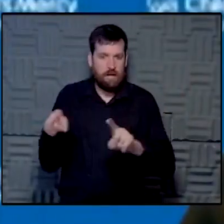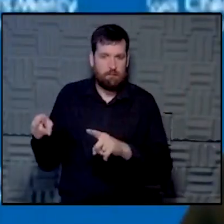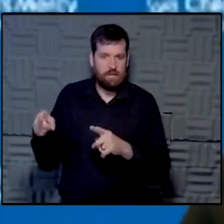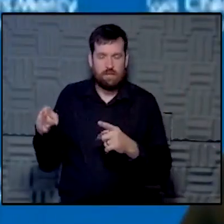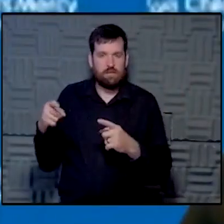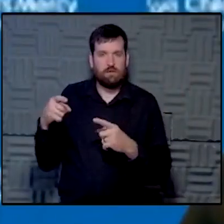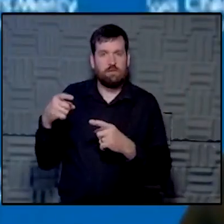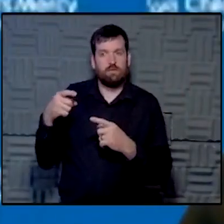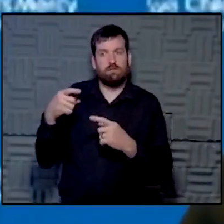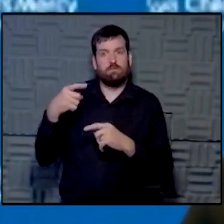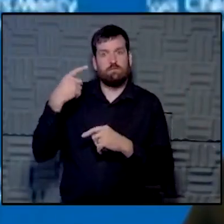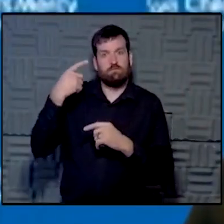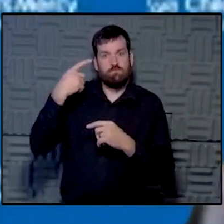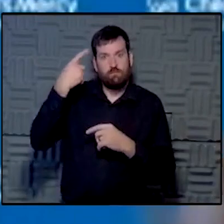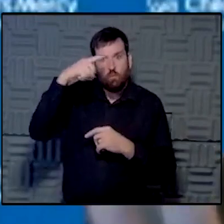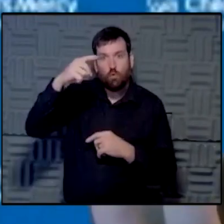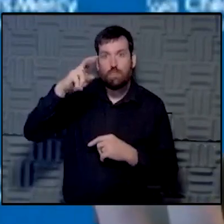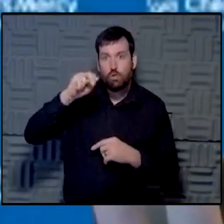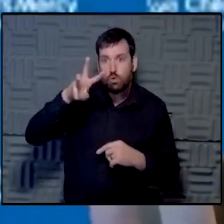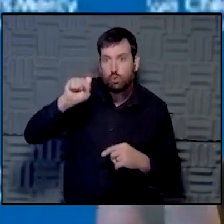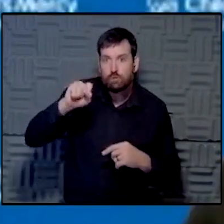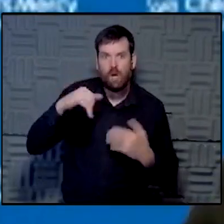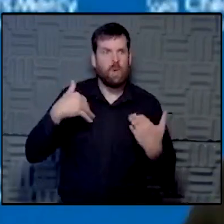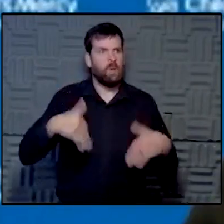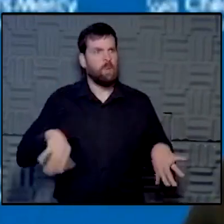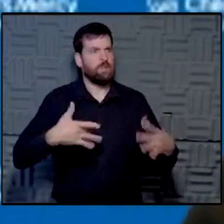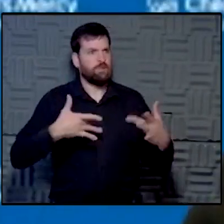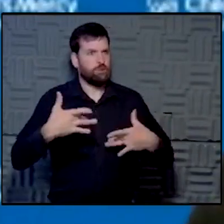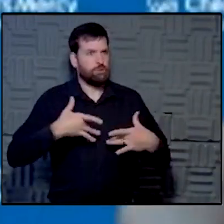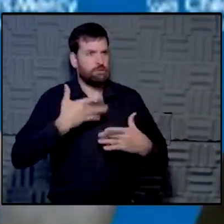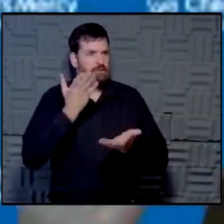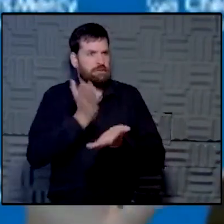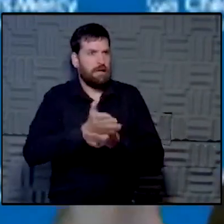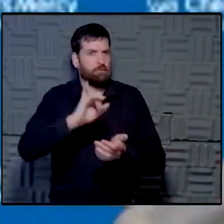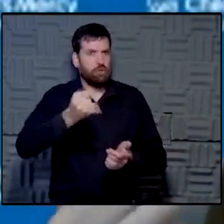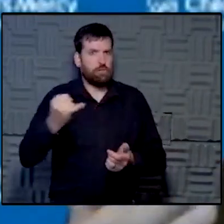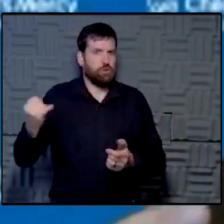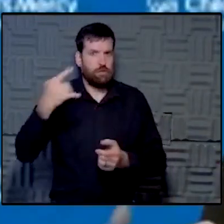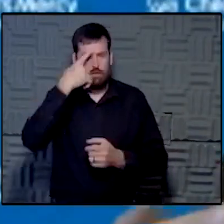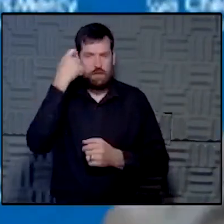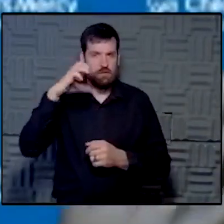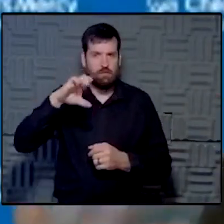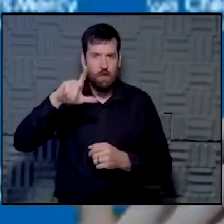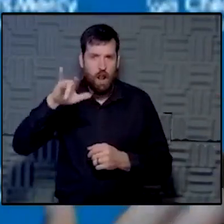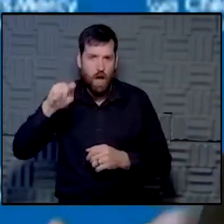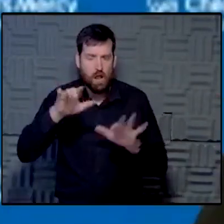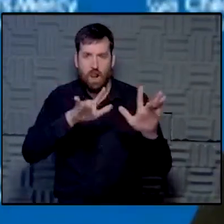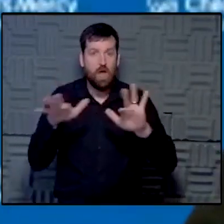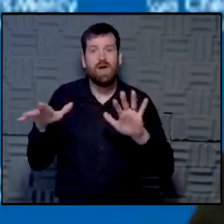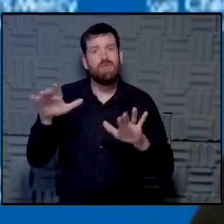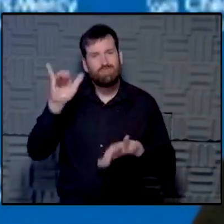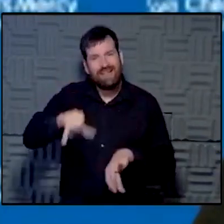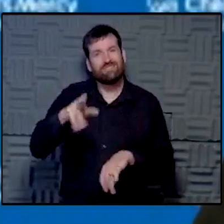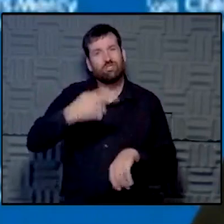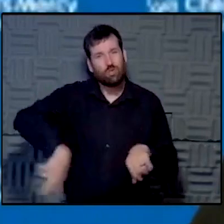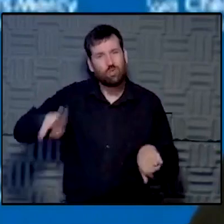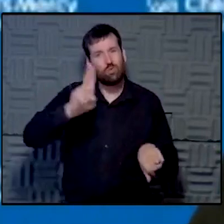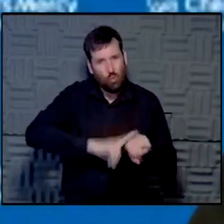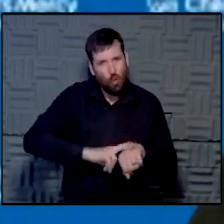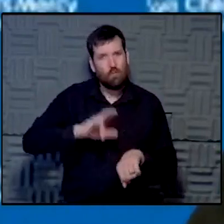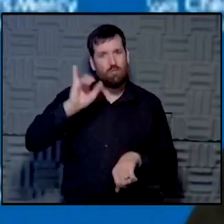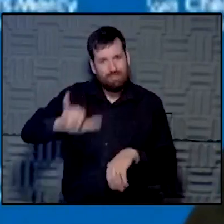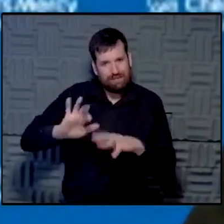news. So people get concerned when they're like, oh, we're going to stop giving Janssen & Janssen because of the clots or this. That's exactly how you know that the